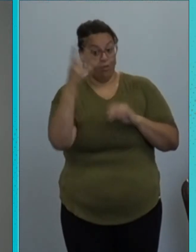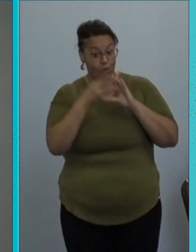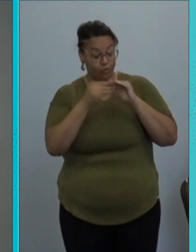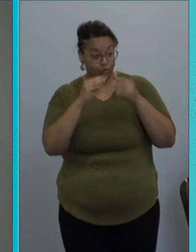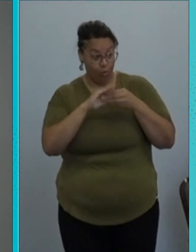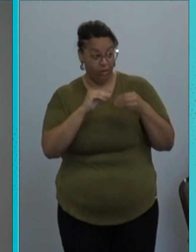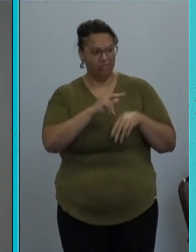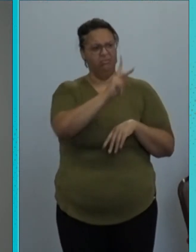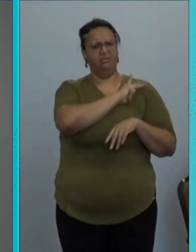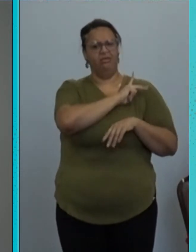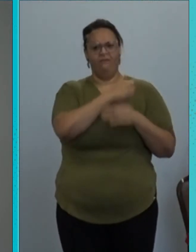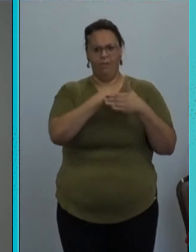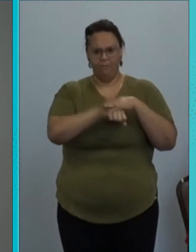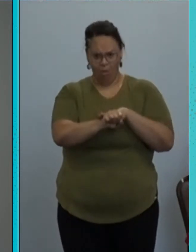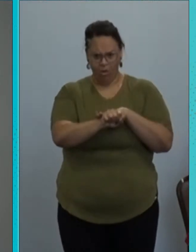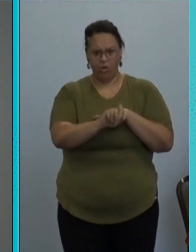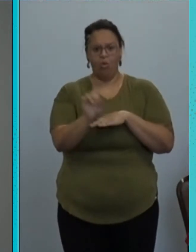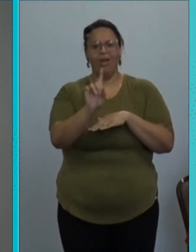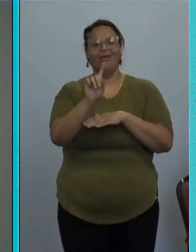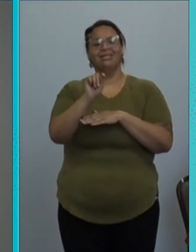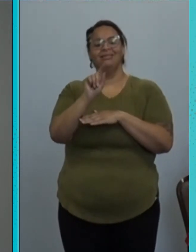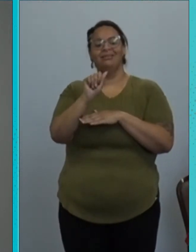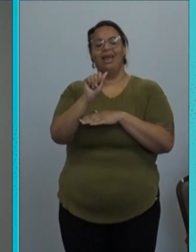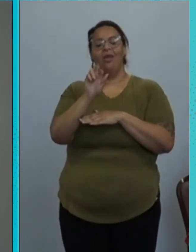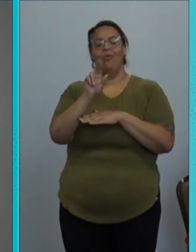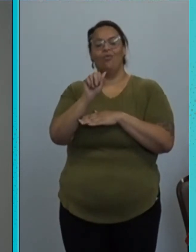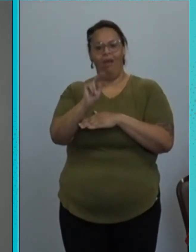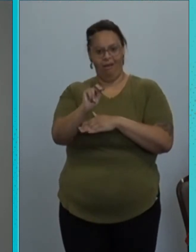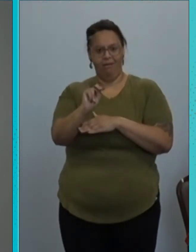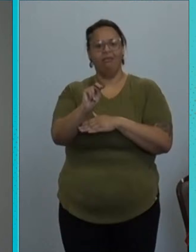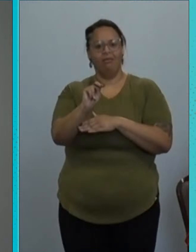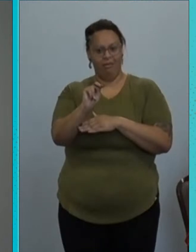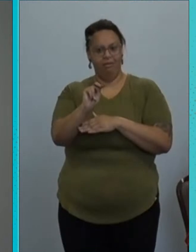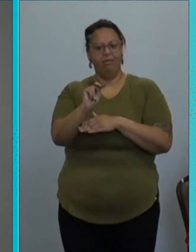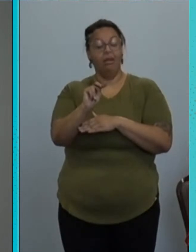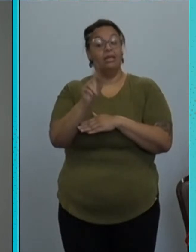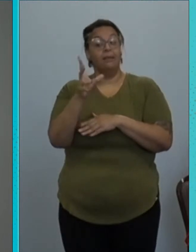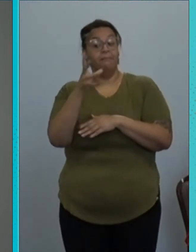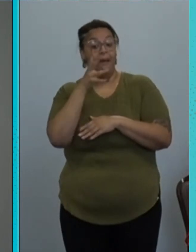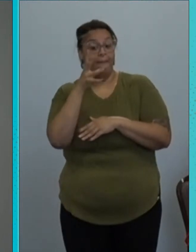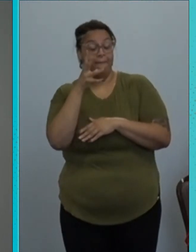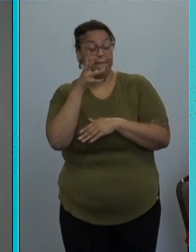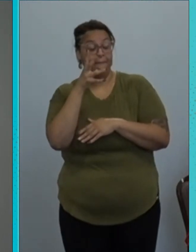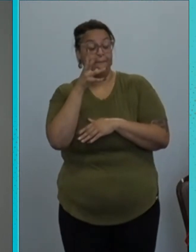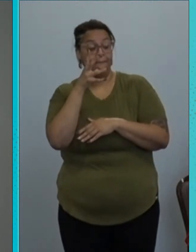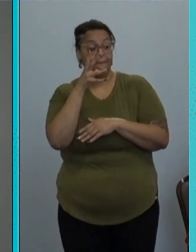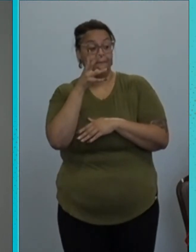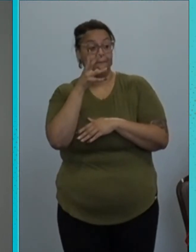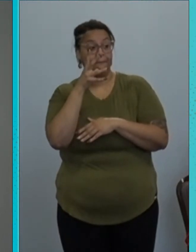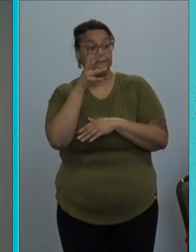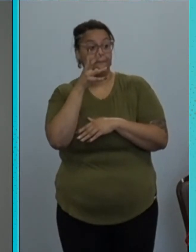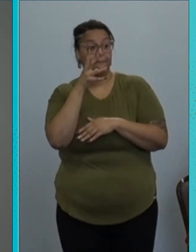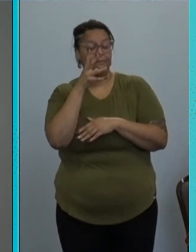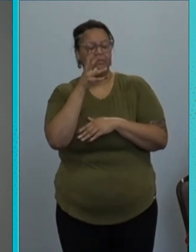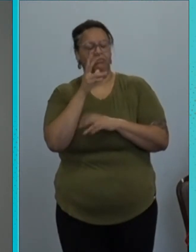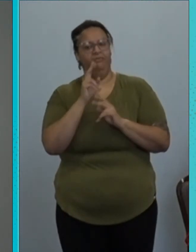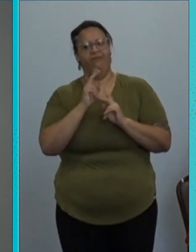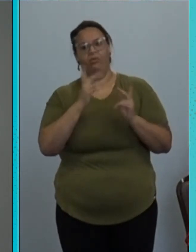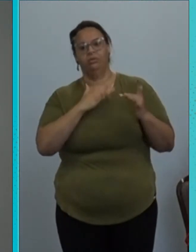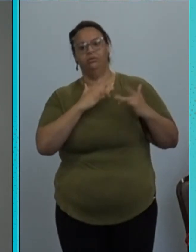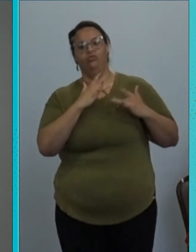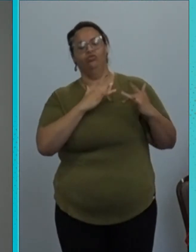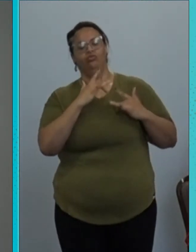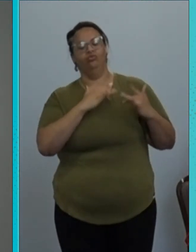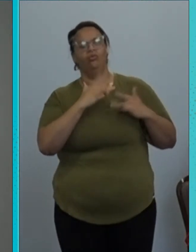Cave was born in Tehran. His mother was very worried